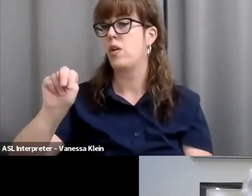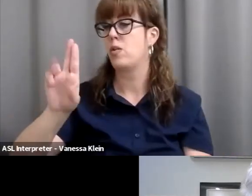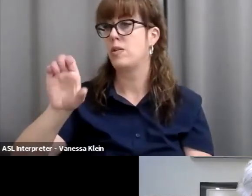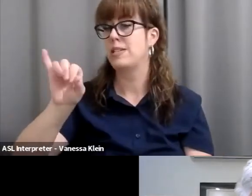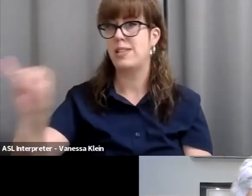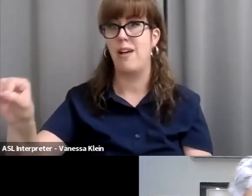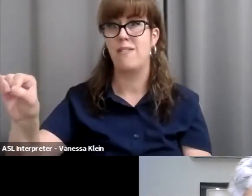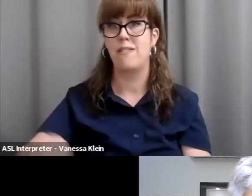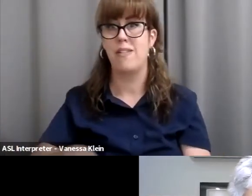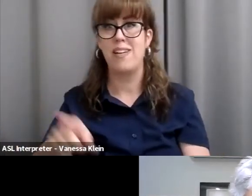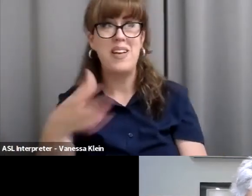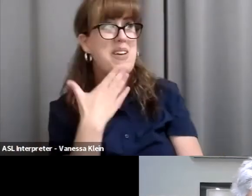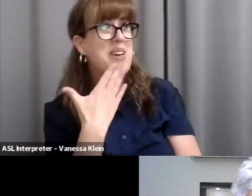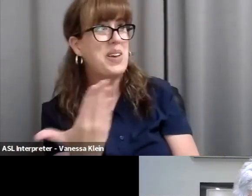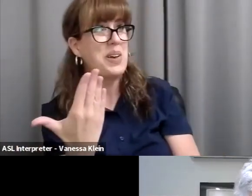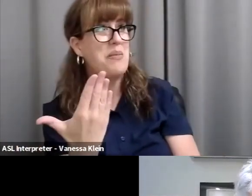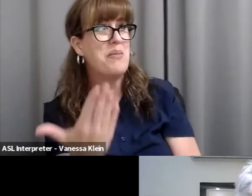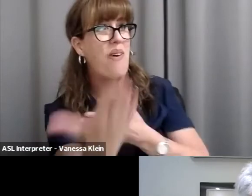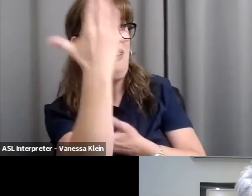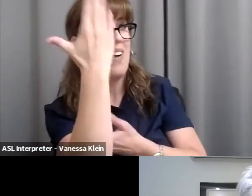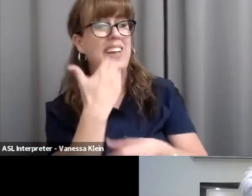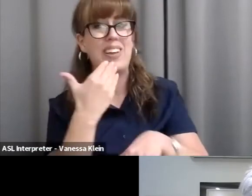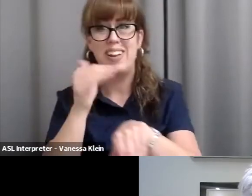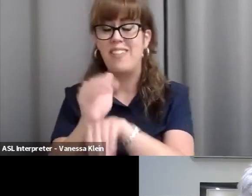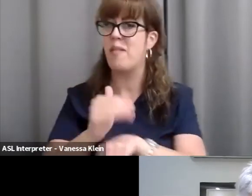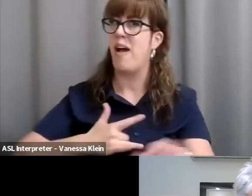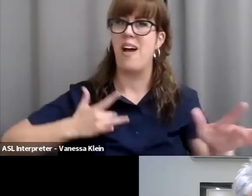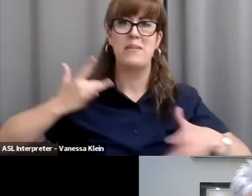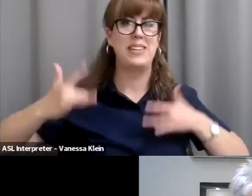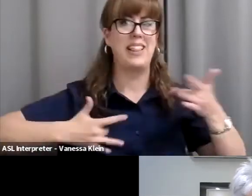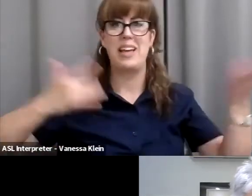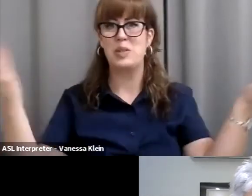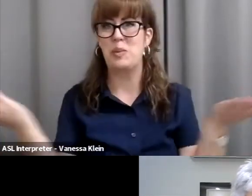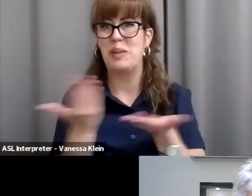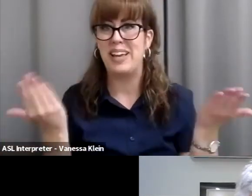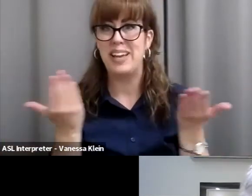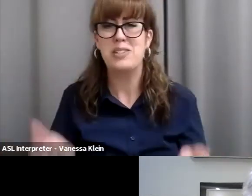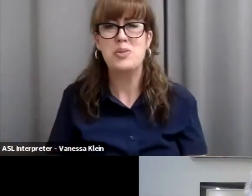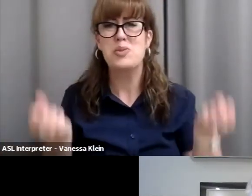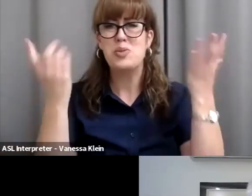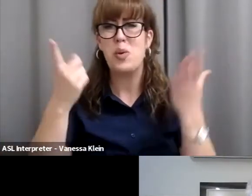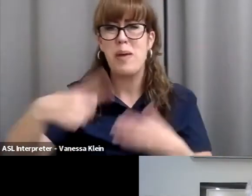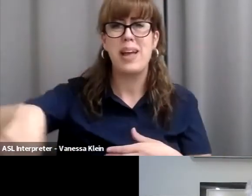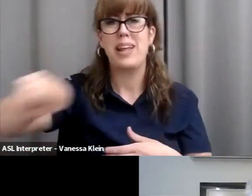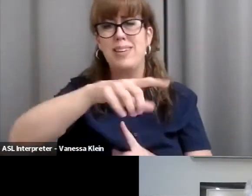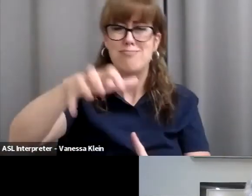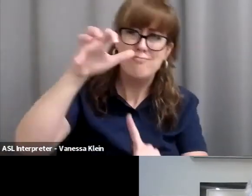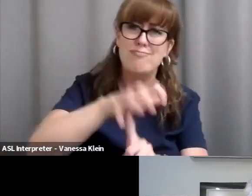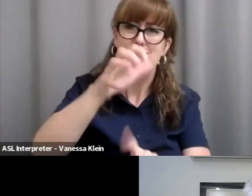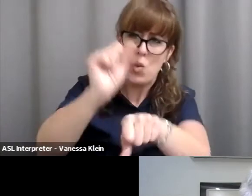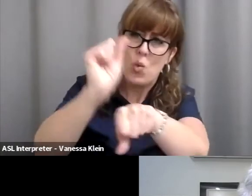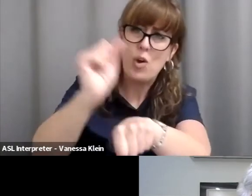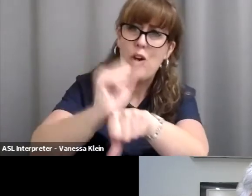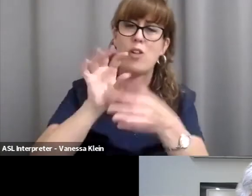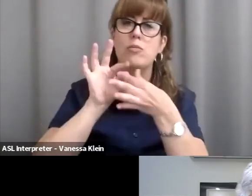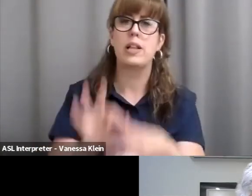So good morning, good evening. I am delighted to be here amongst so many champions for gender equality. And I really